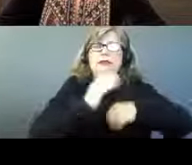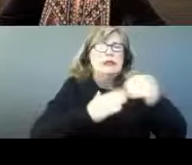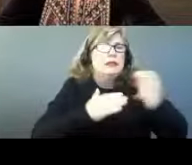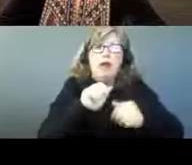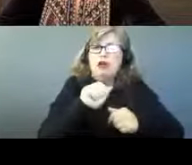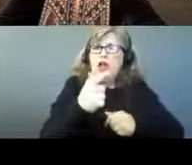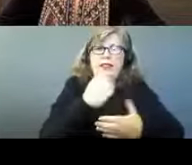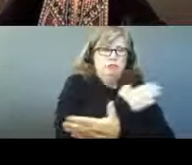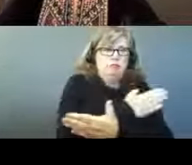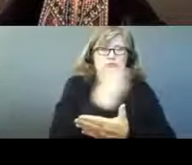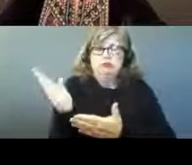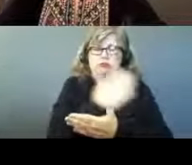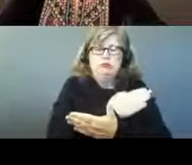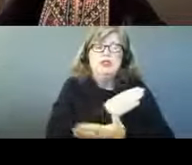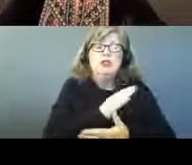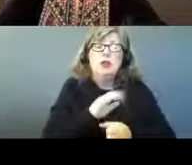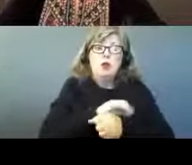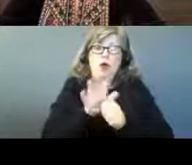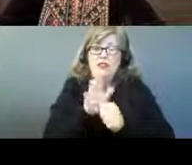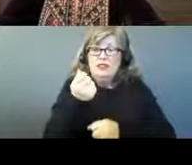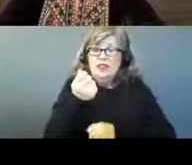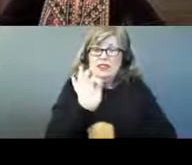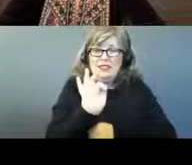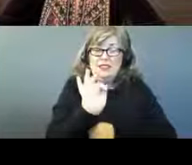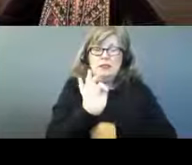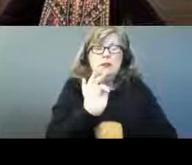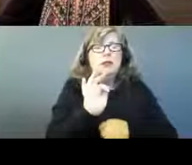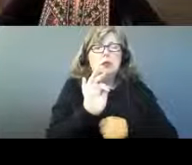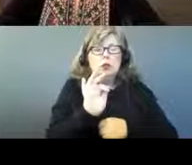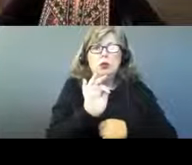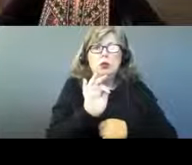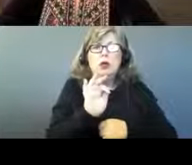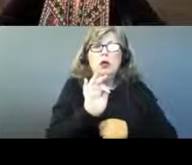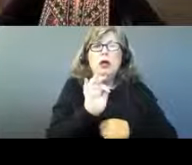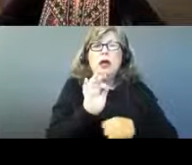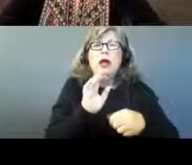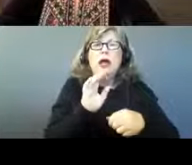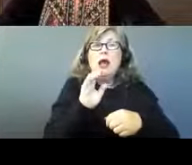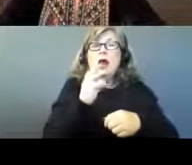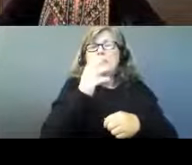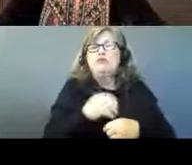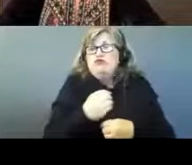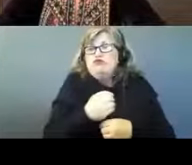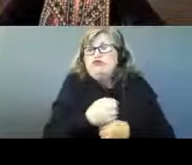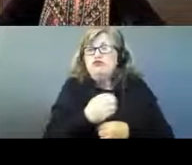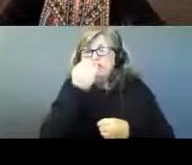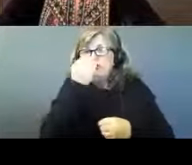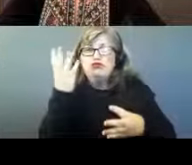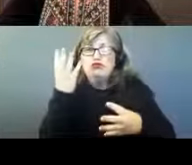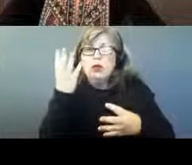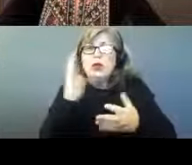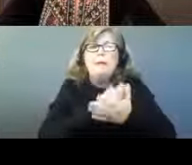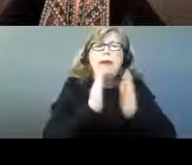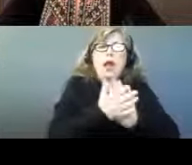Quite literally, COVID-19 has changed the lens from indifference to abuse and abandonment, from implicit